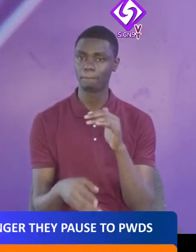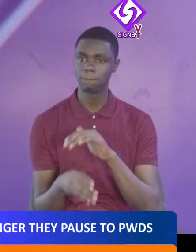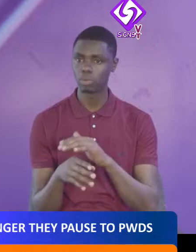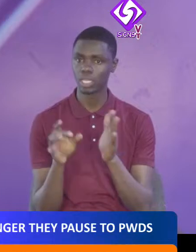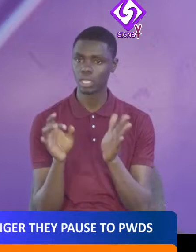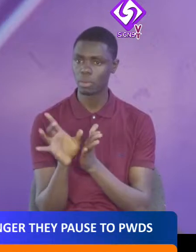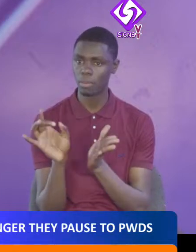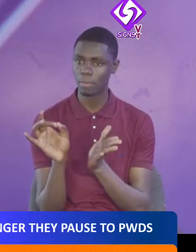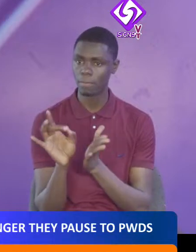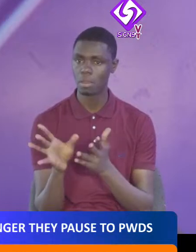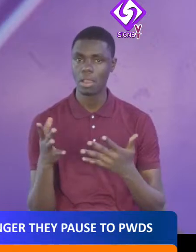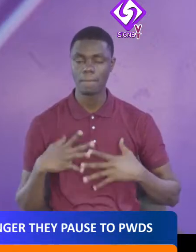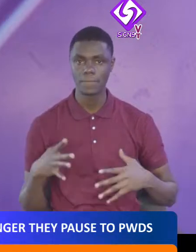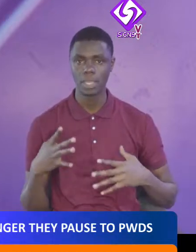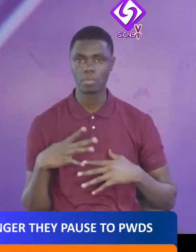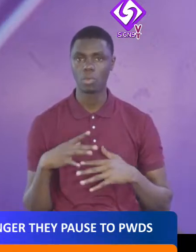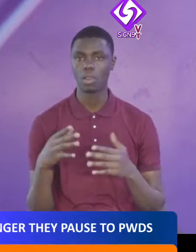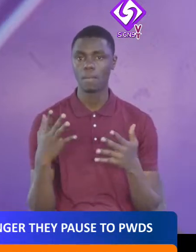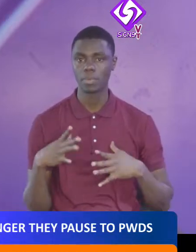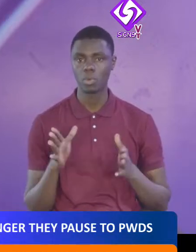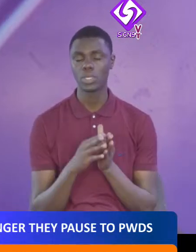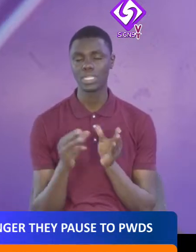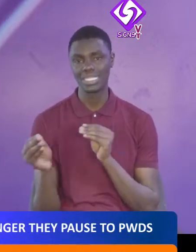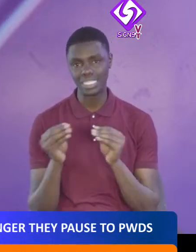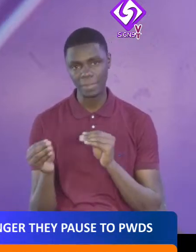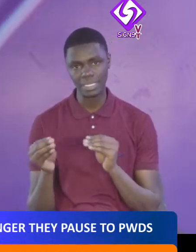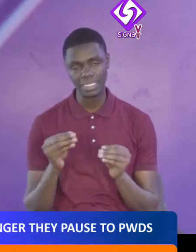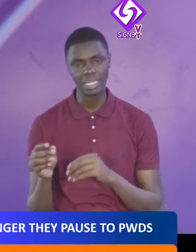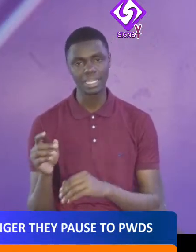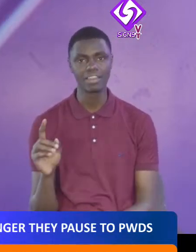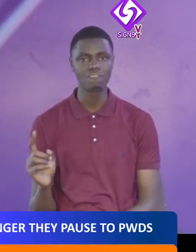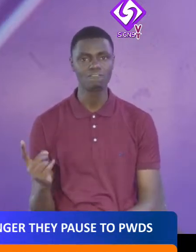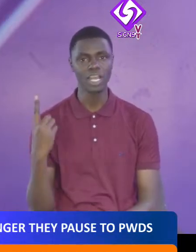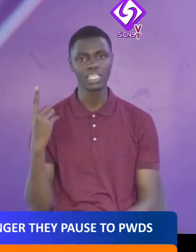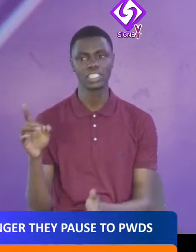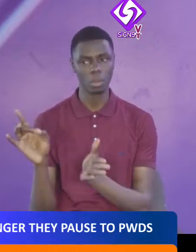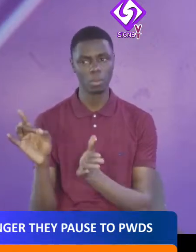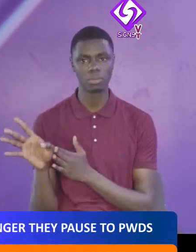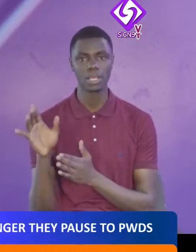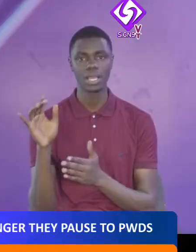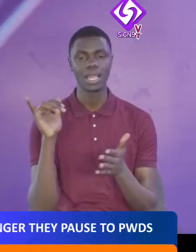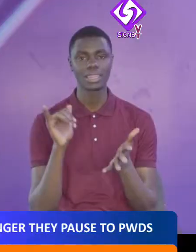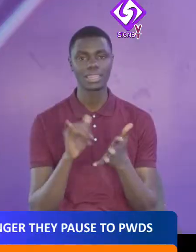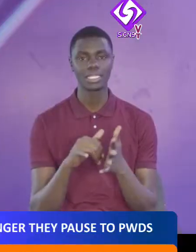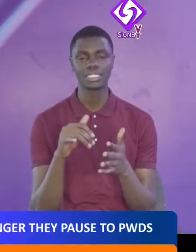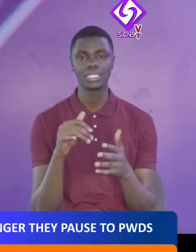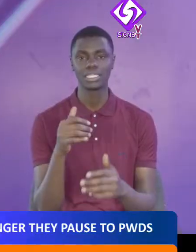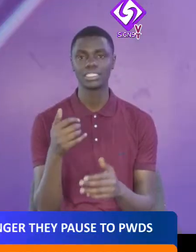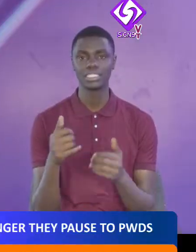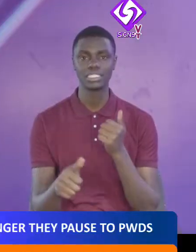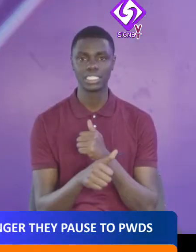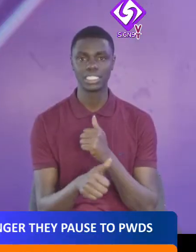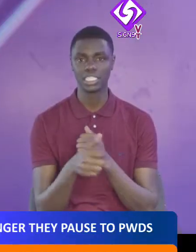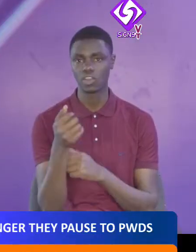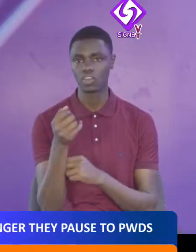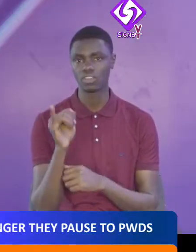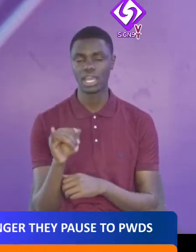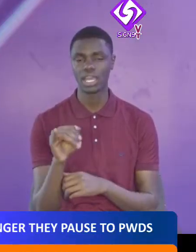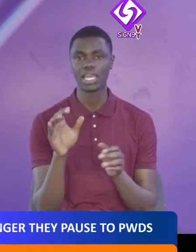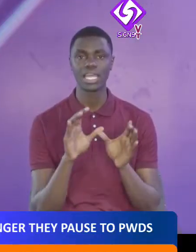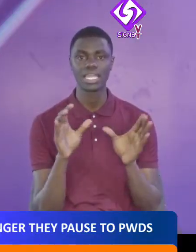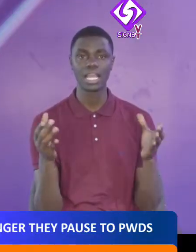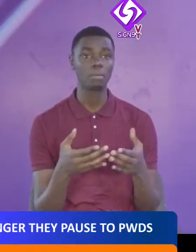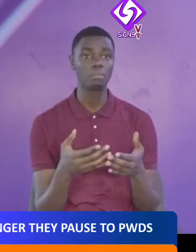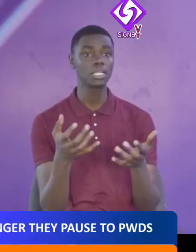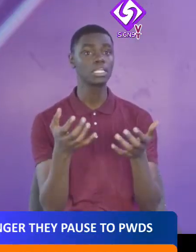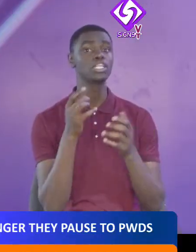rest. That could also be a danger of AI. That now a company does not need you. Who will they start